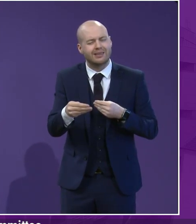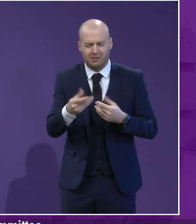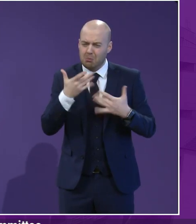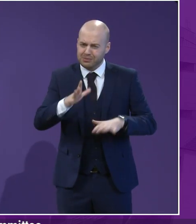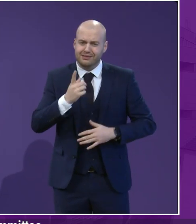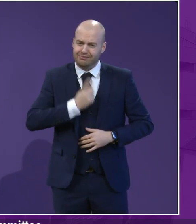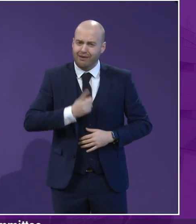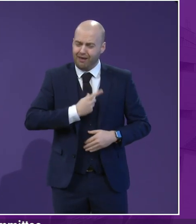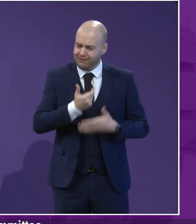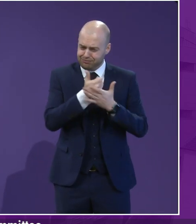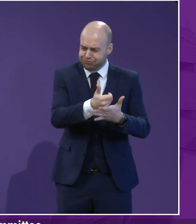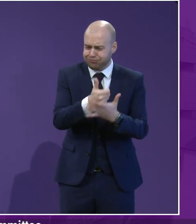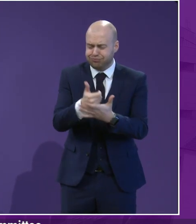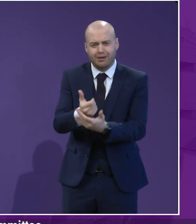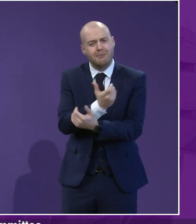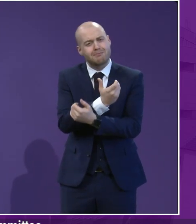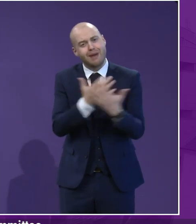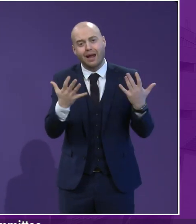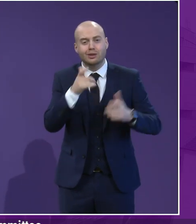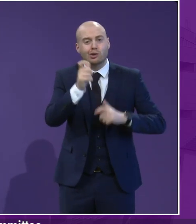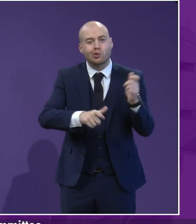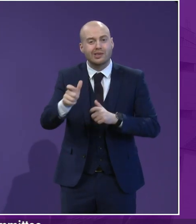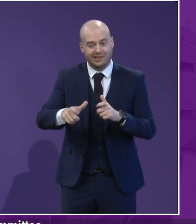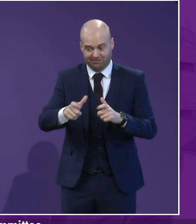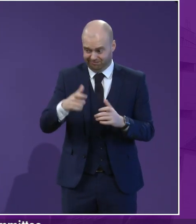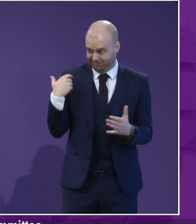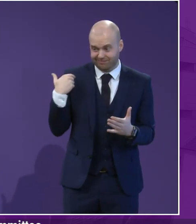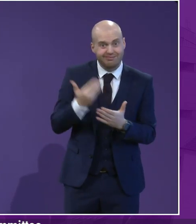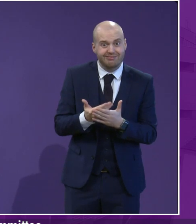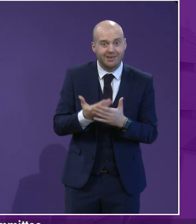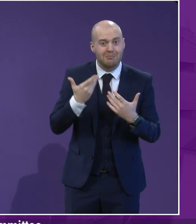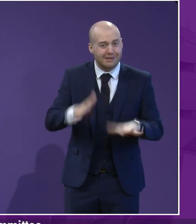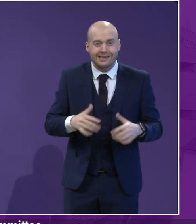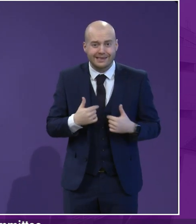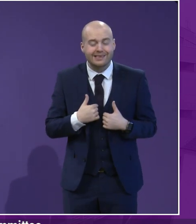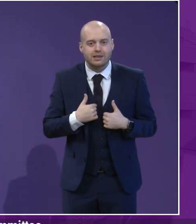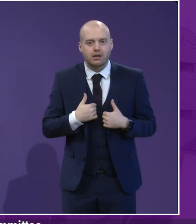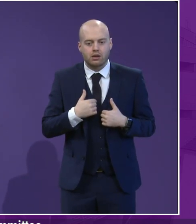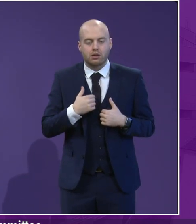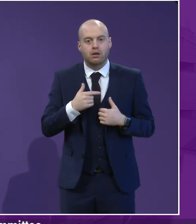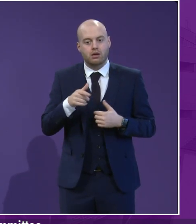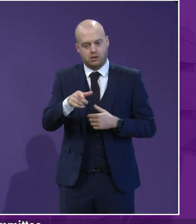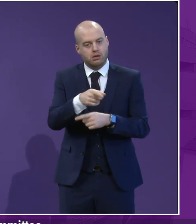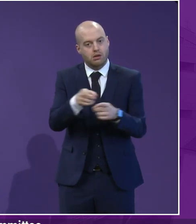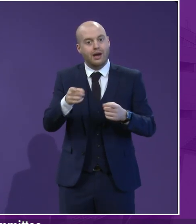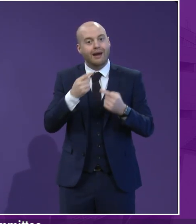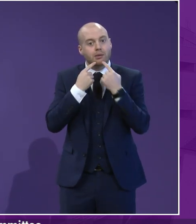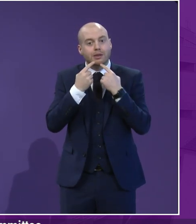is how will I manage if I'm not in that day? Again, there is not enough being done, in my opinion, in terms of allowing that